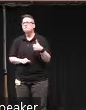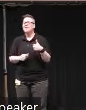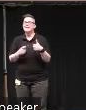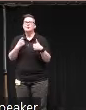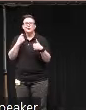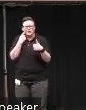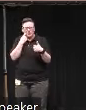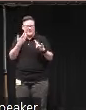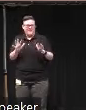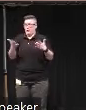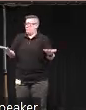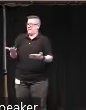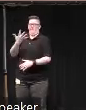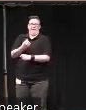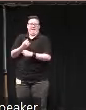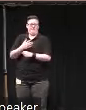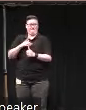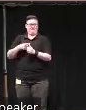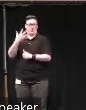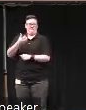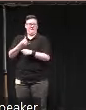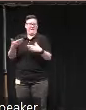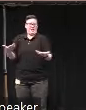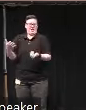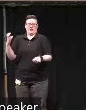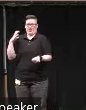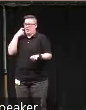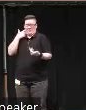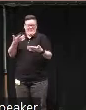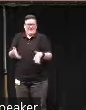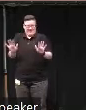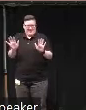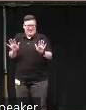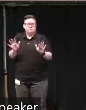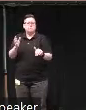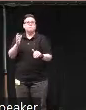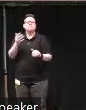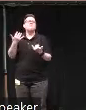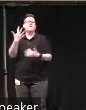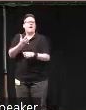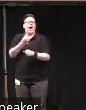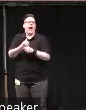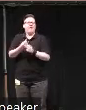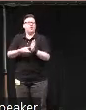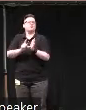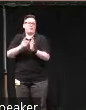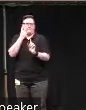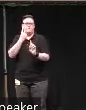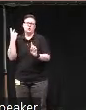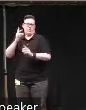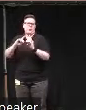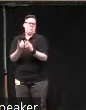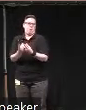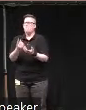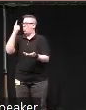finished my 5-year term, first 5-year term as the chair of psychiatry, we did a 5-year review of our department, and I wanted